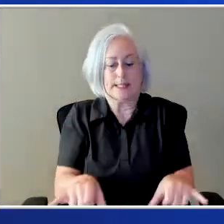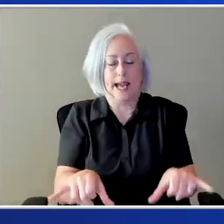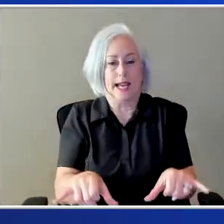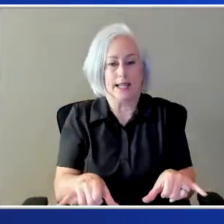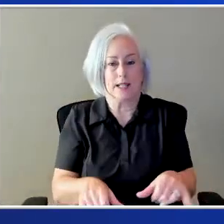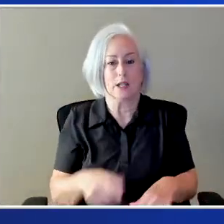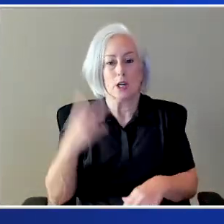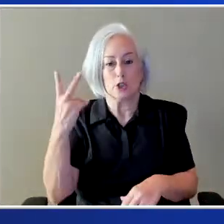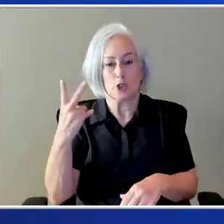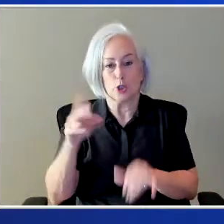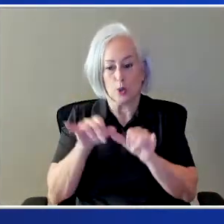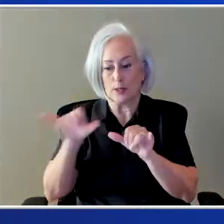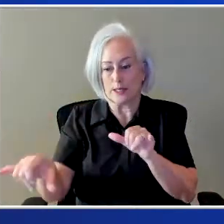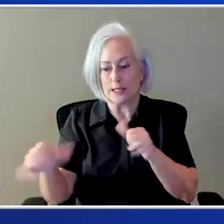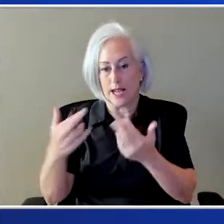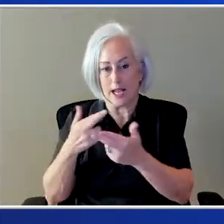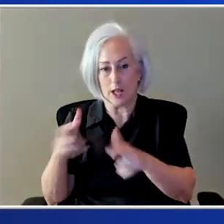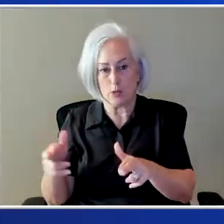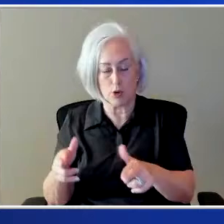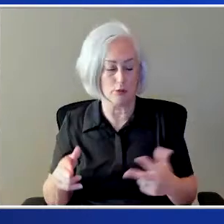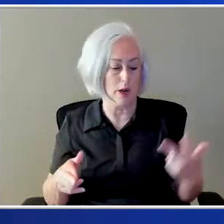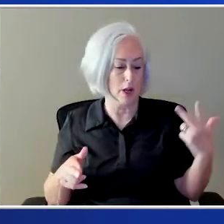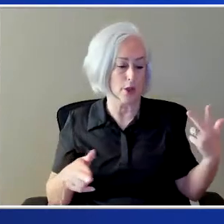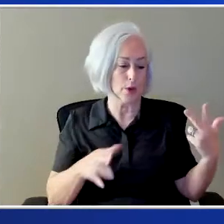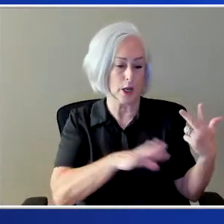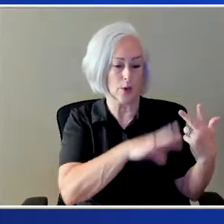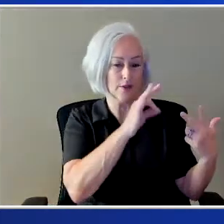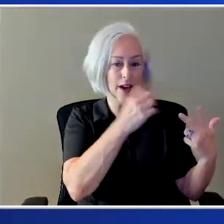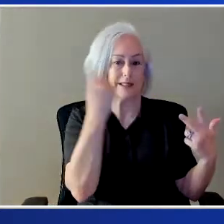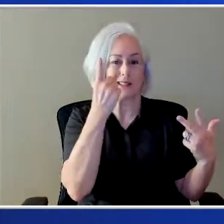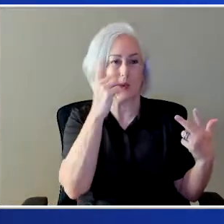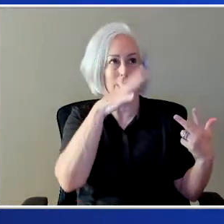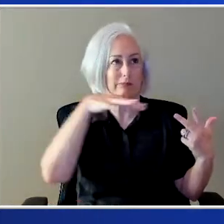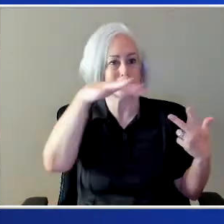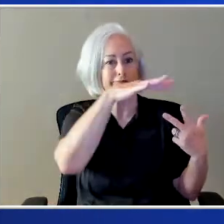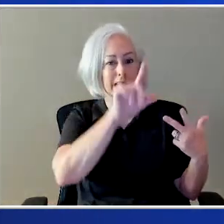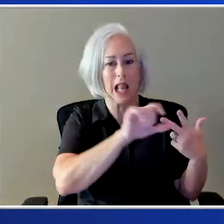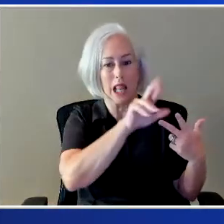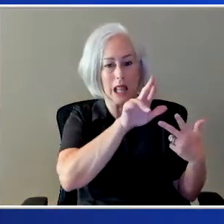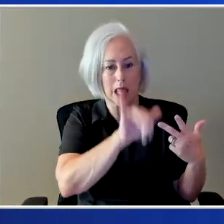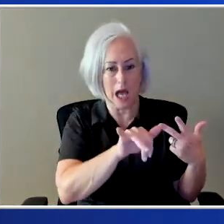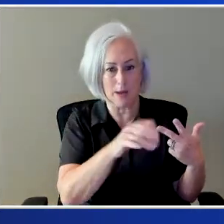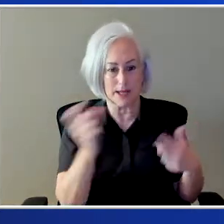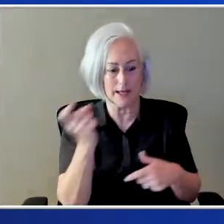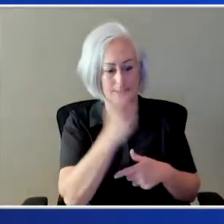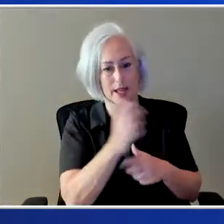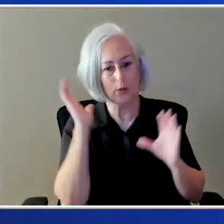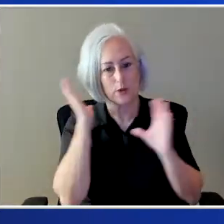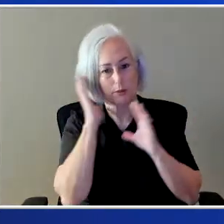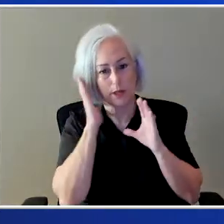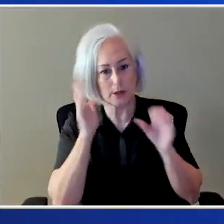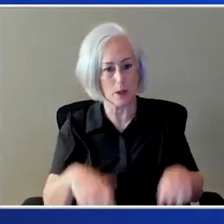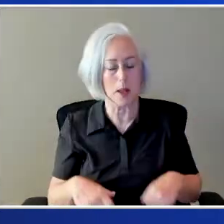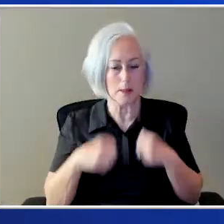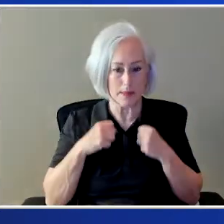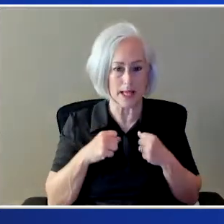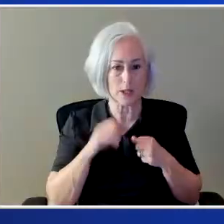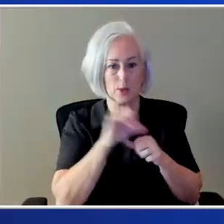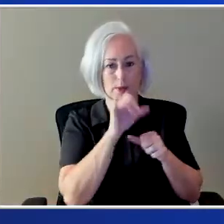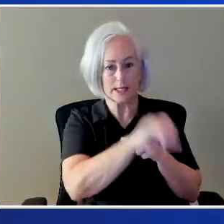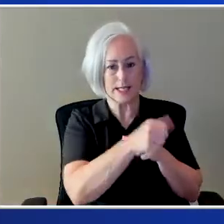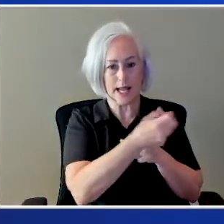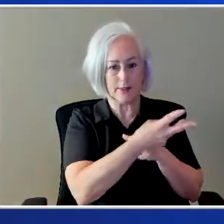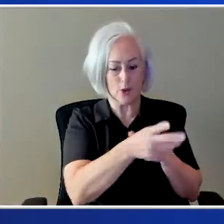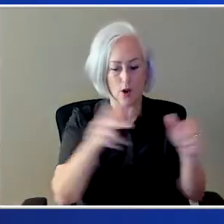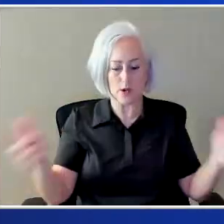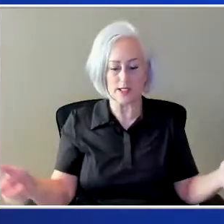and the other 3 would find a couch in the lobby or something, and they'd give us blankets and pillows, and we would go crash there for a few hours. So, I